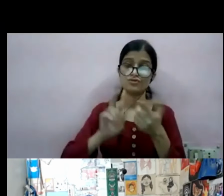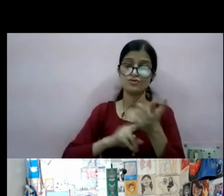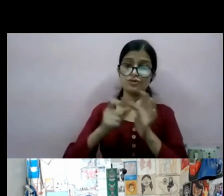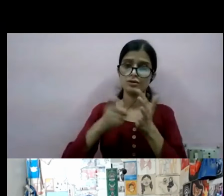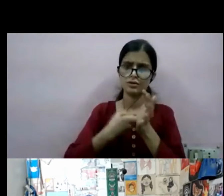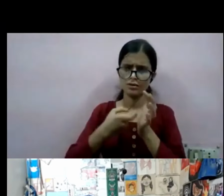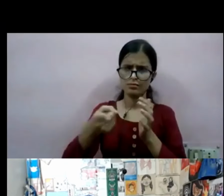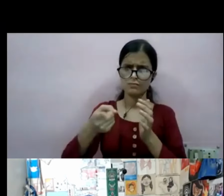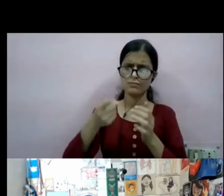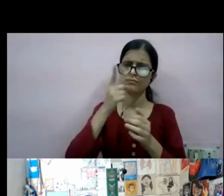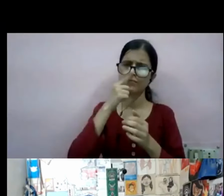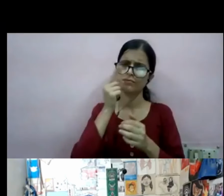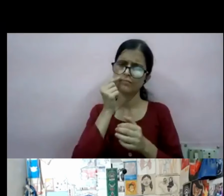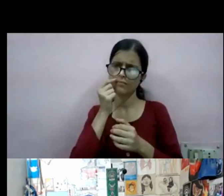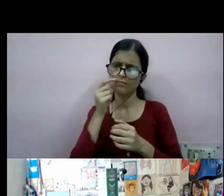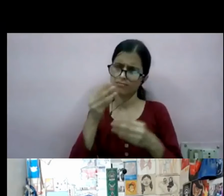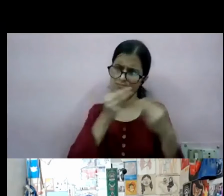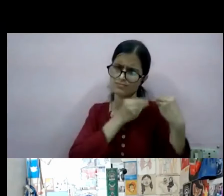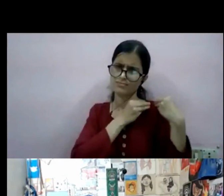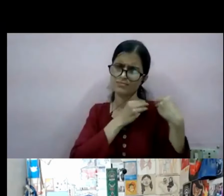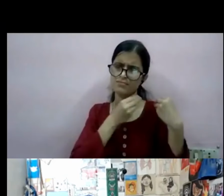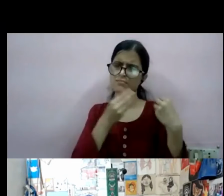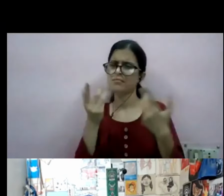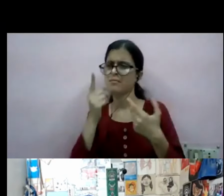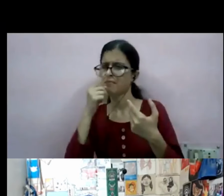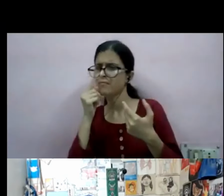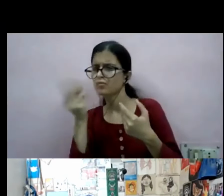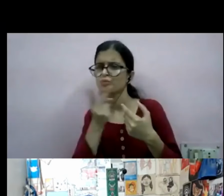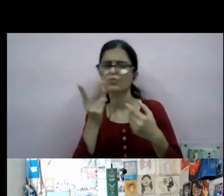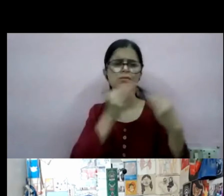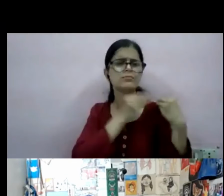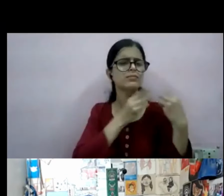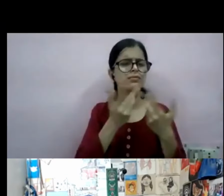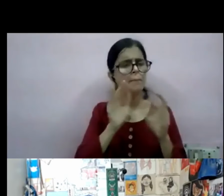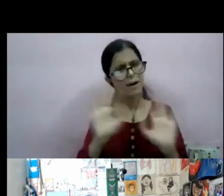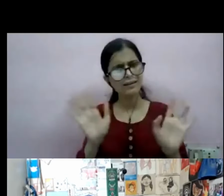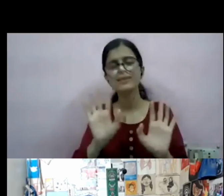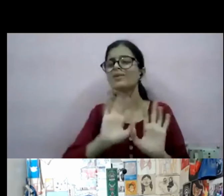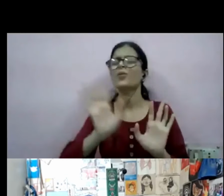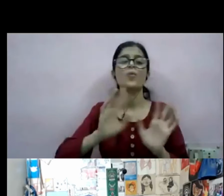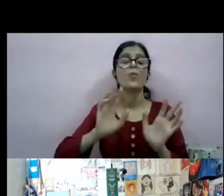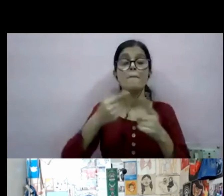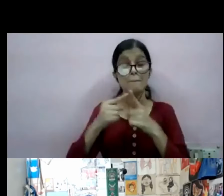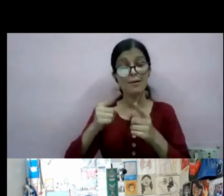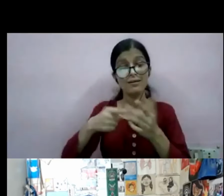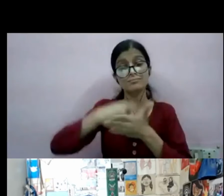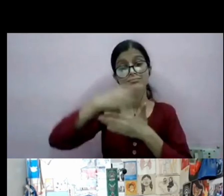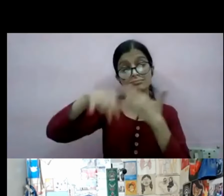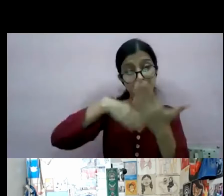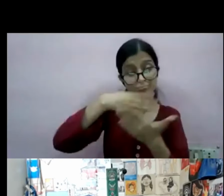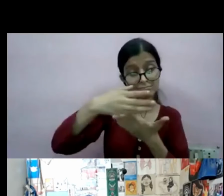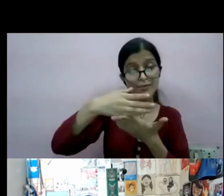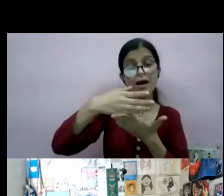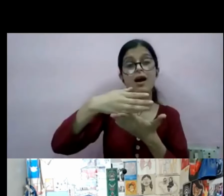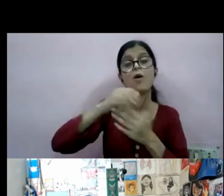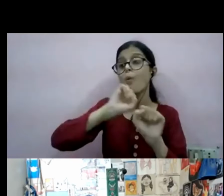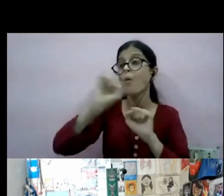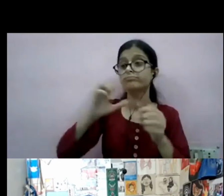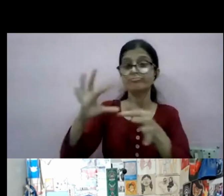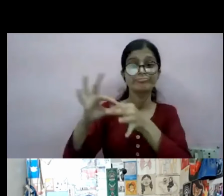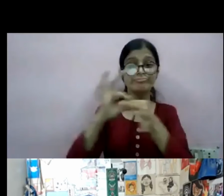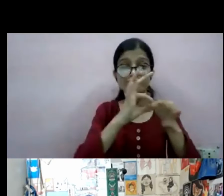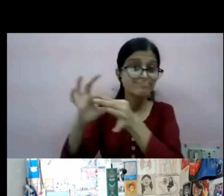and men, but it also determines relationships between them. And this is termed gender relations. It refers